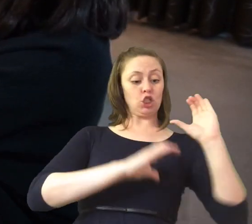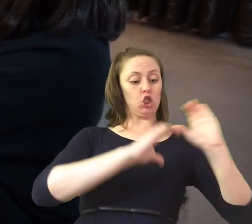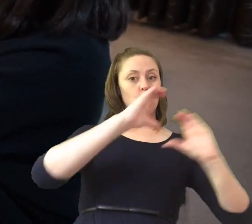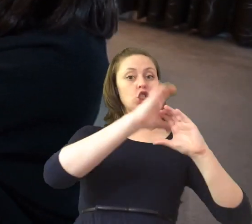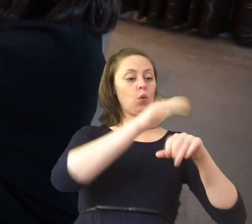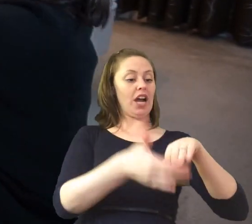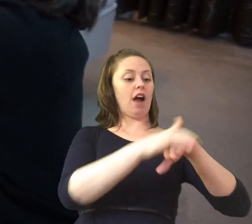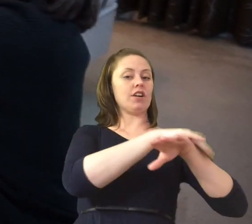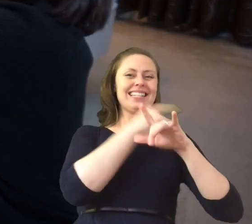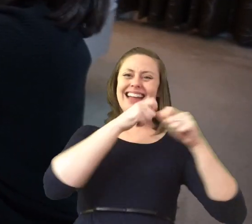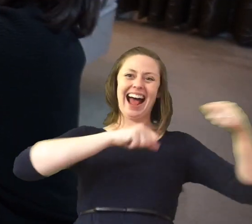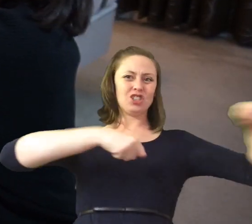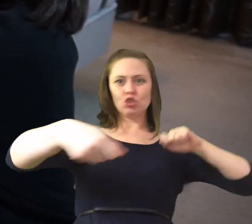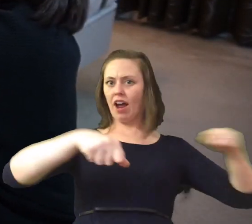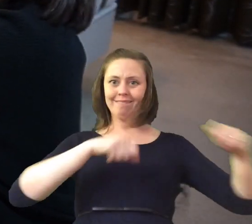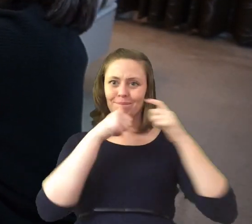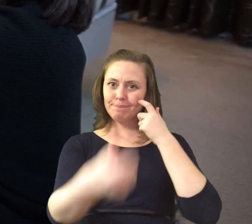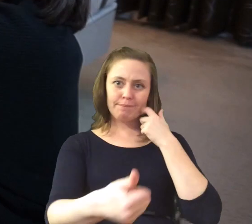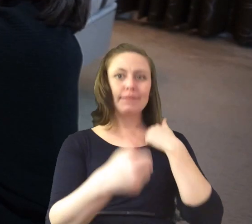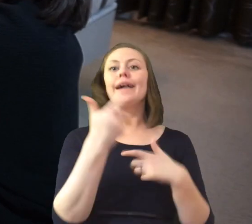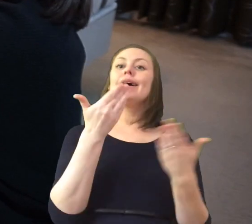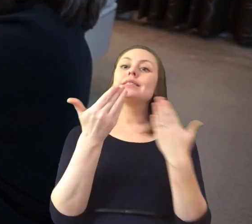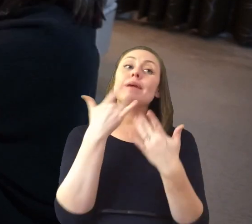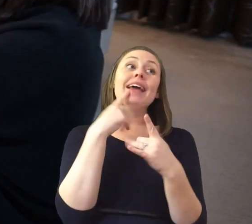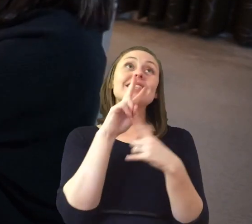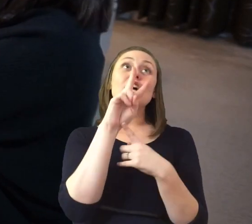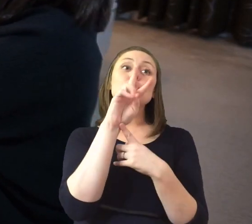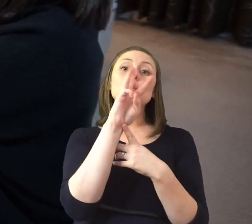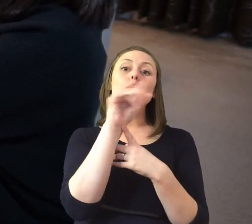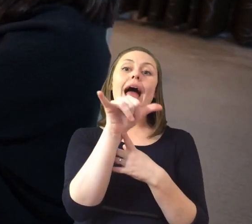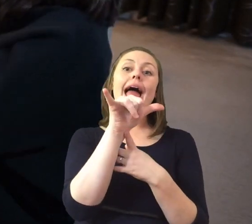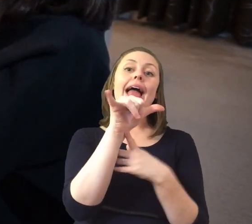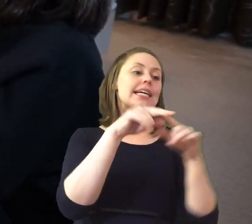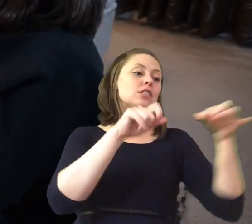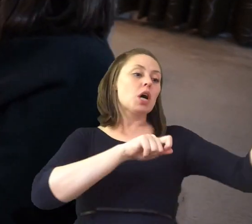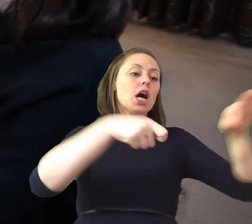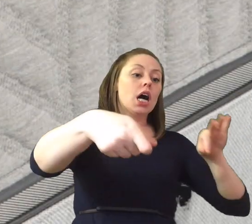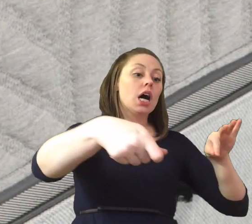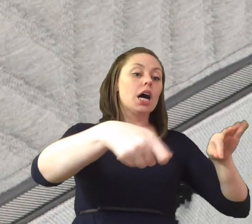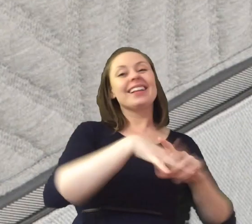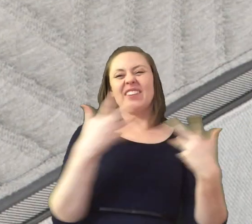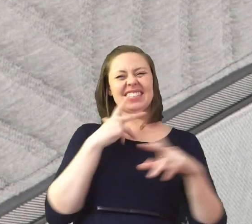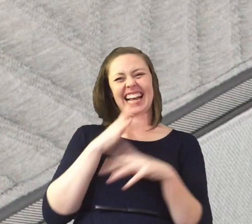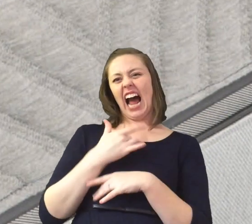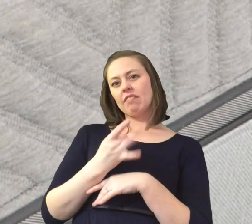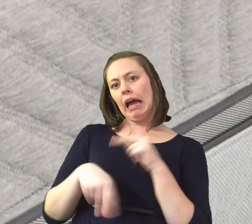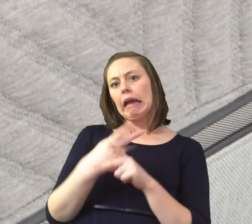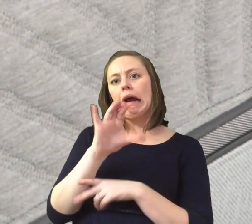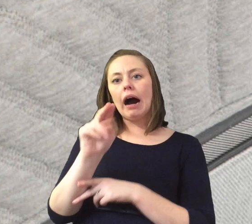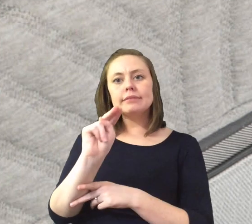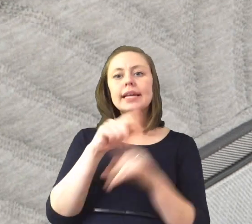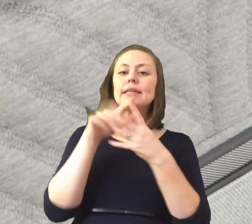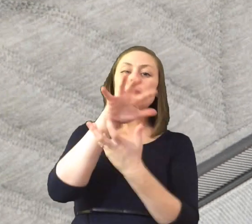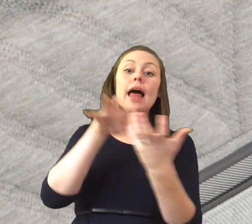itself is not that stretchy. It's maybe got like a 2-way stretch. The 1-way doesn't really stretch much at all. It feels kind of cottony. It's